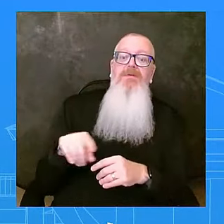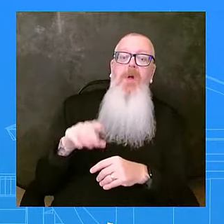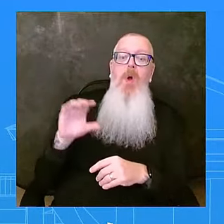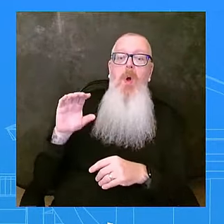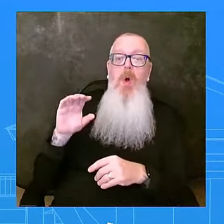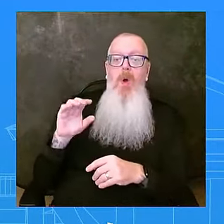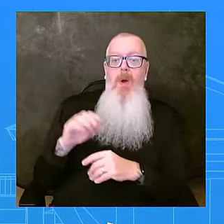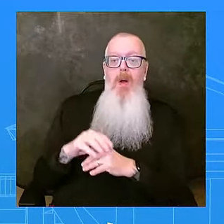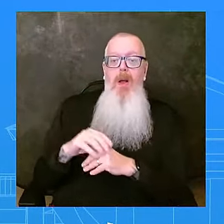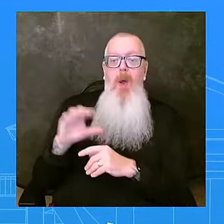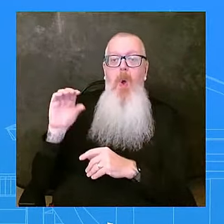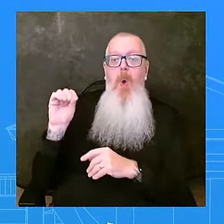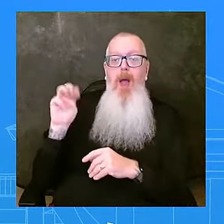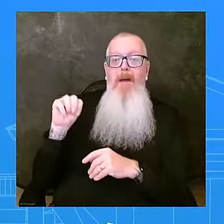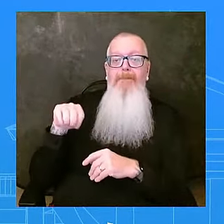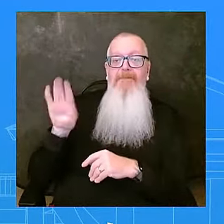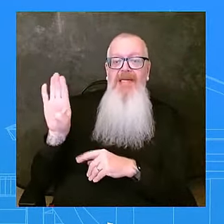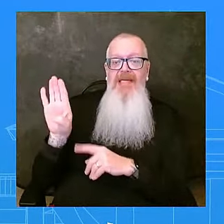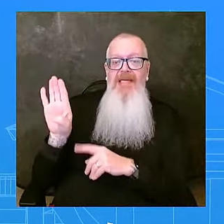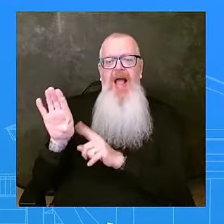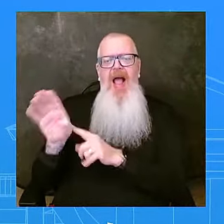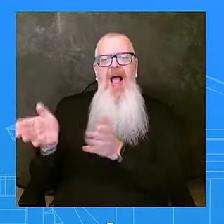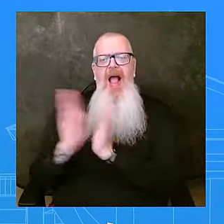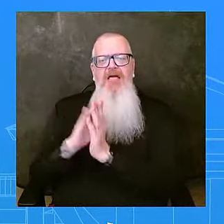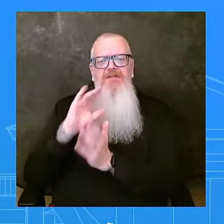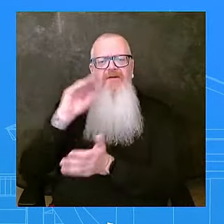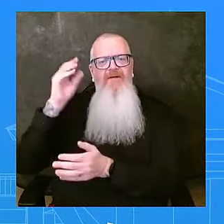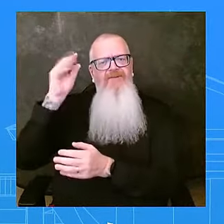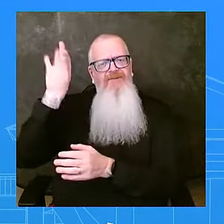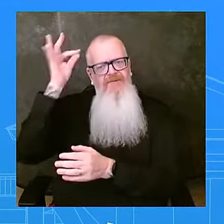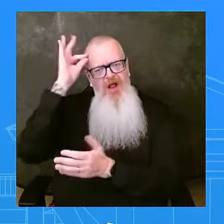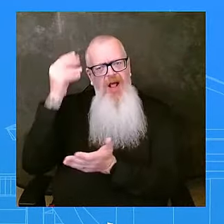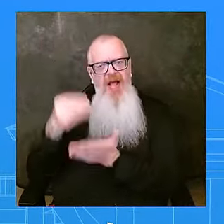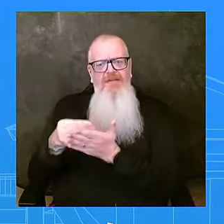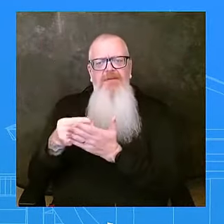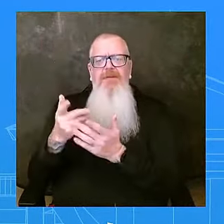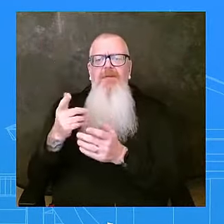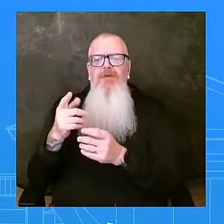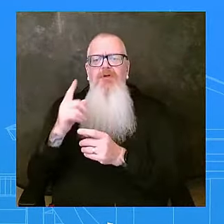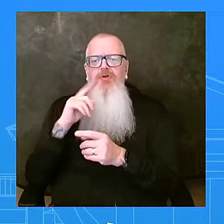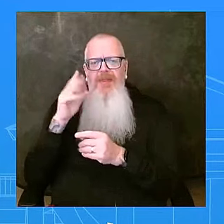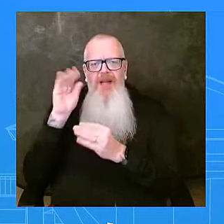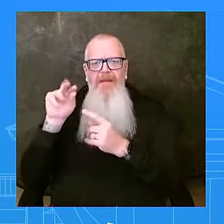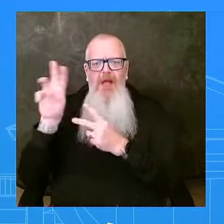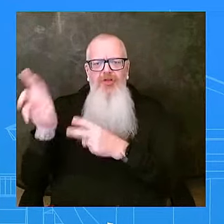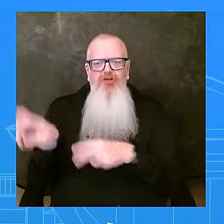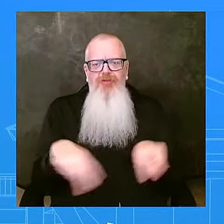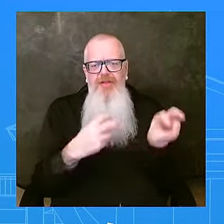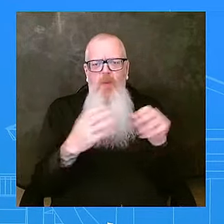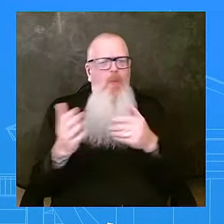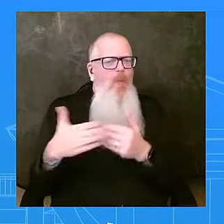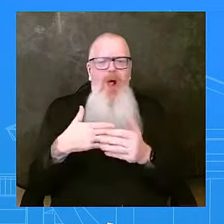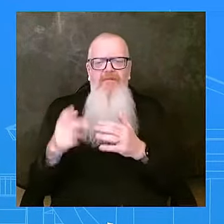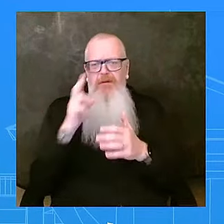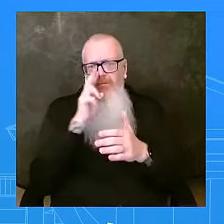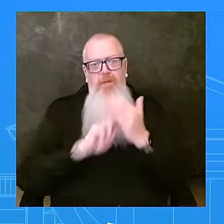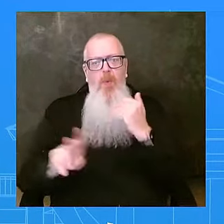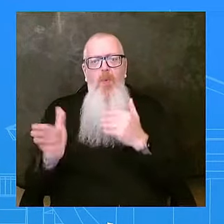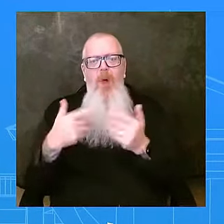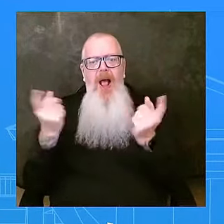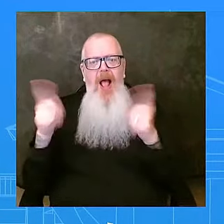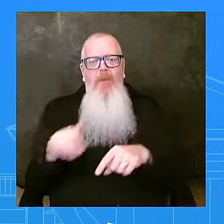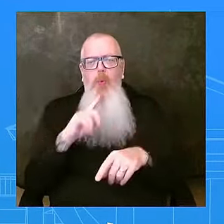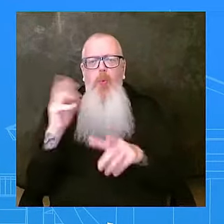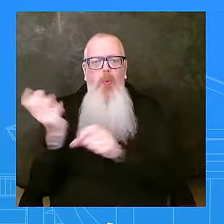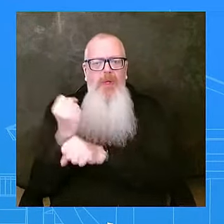to start thinking about the transition, that regardless of where we are in a couple months and who wins, there's going to be some kind of